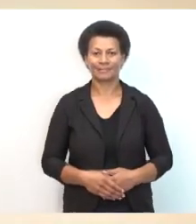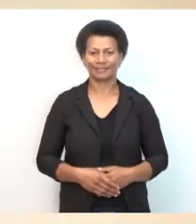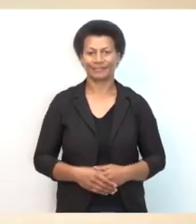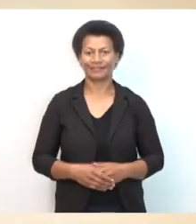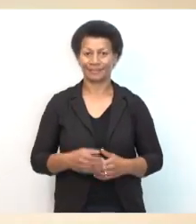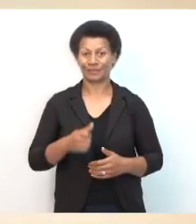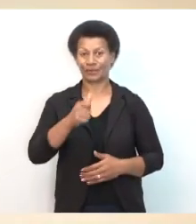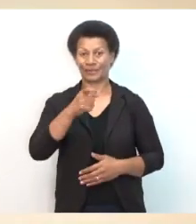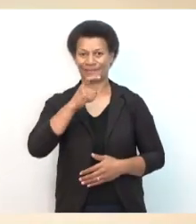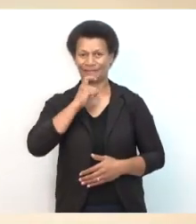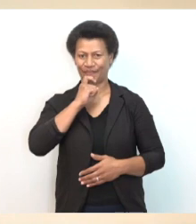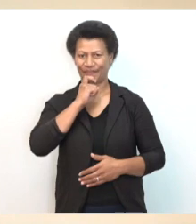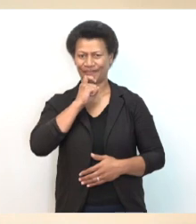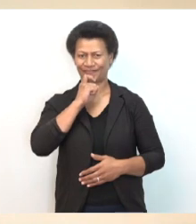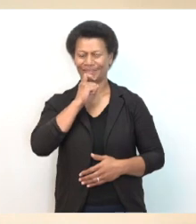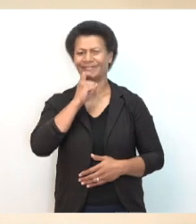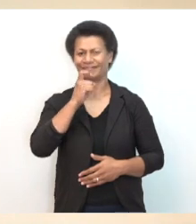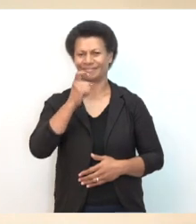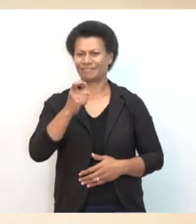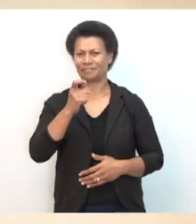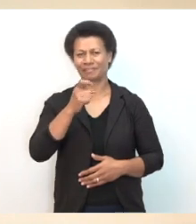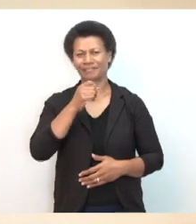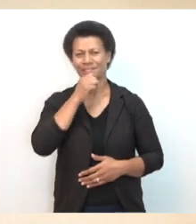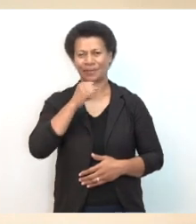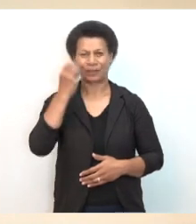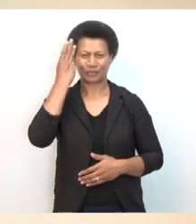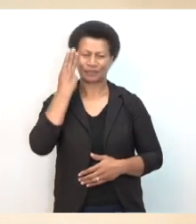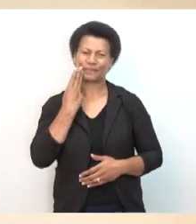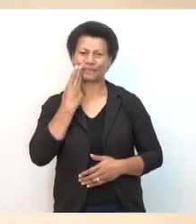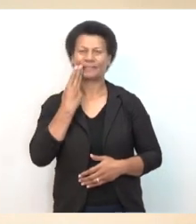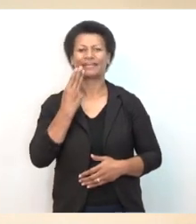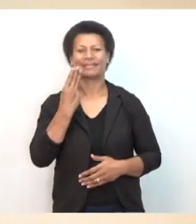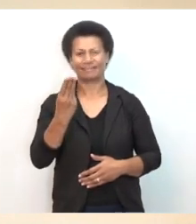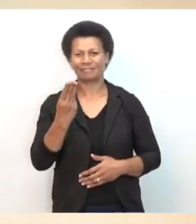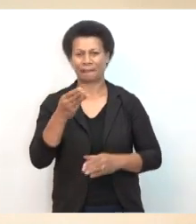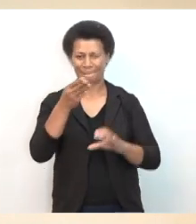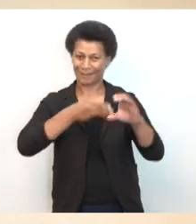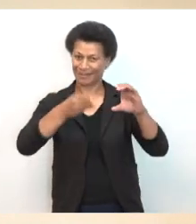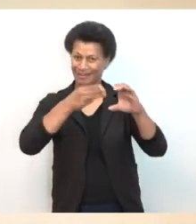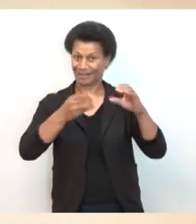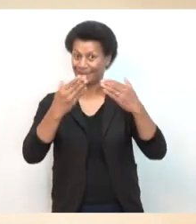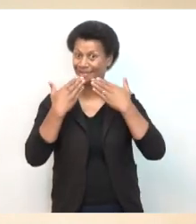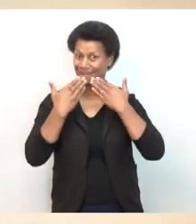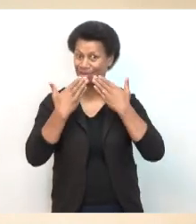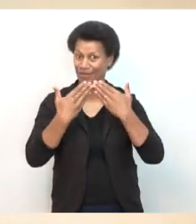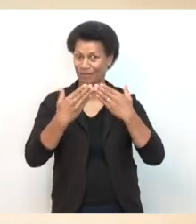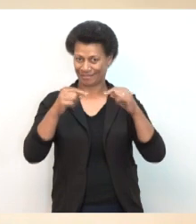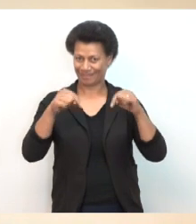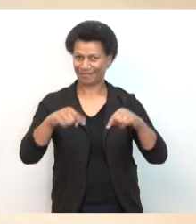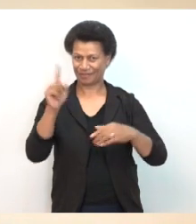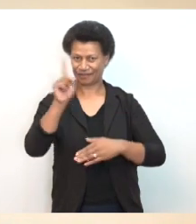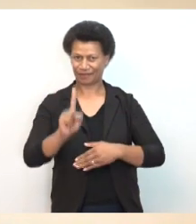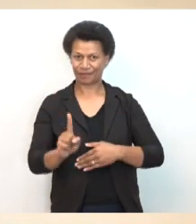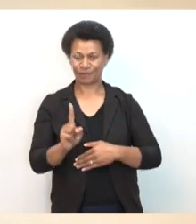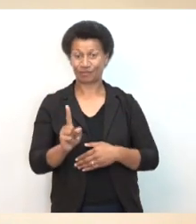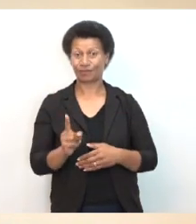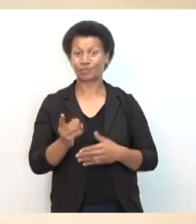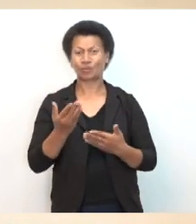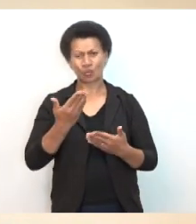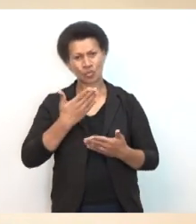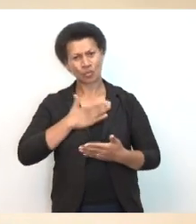Good afternoon, ladies and gentlemen of the media. Thank you for being here today. I also wish to say good afternoon